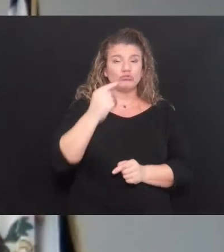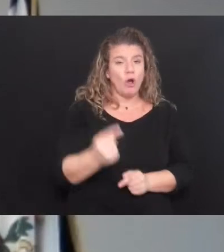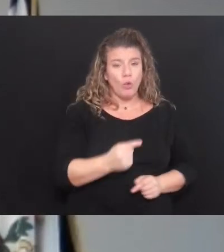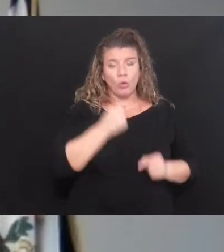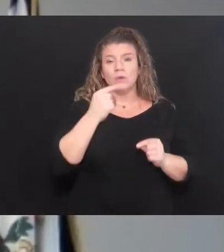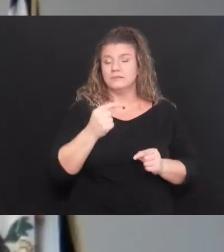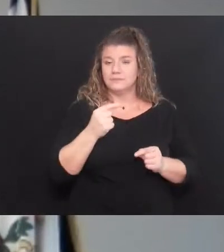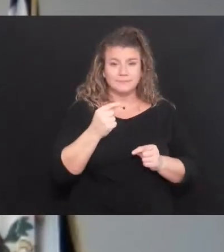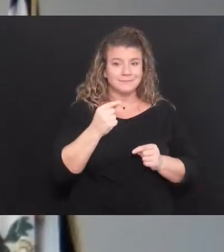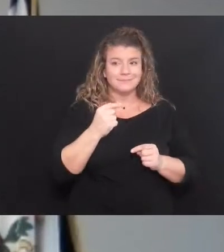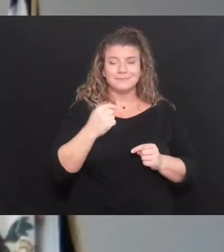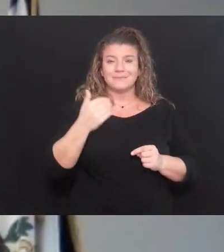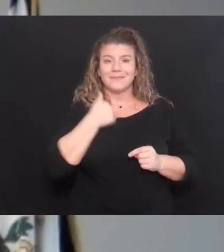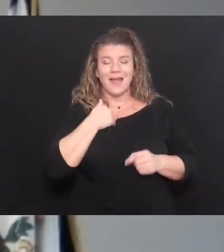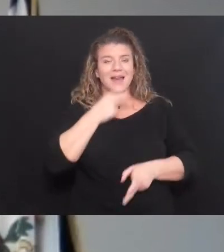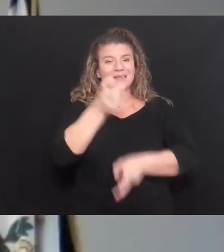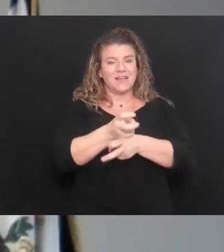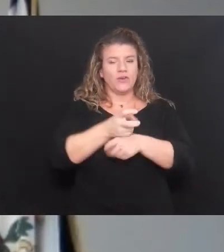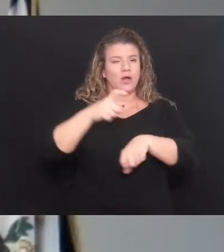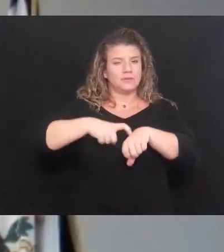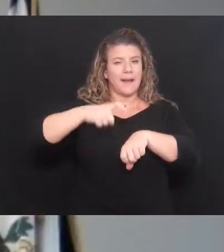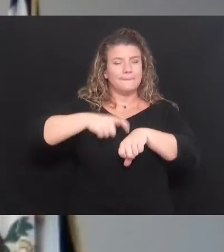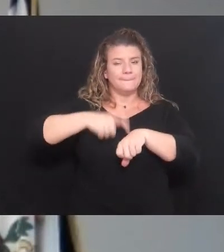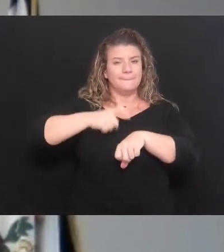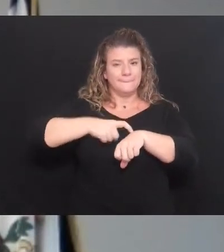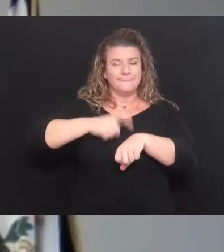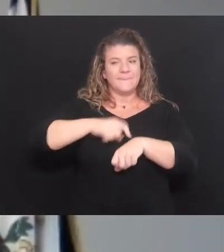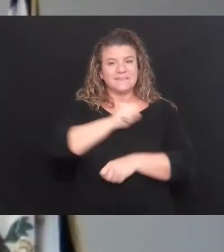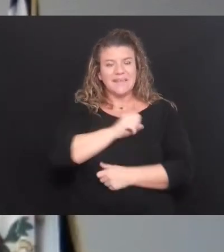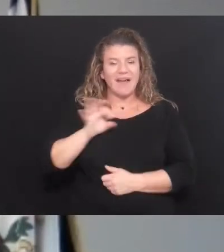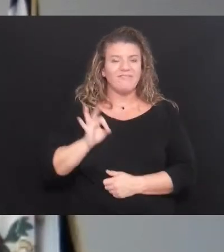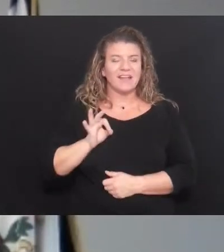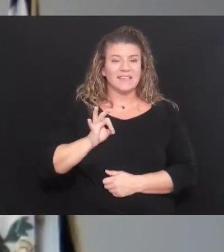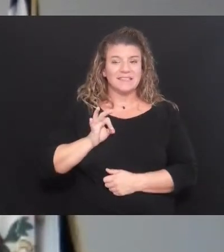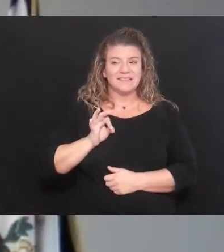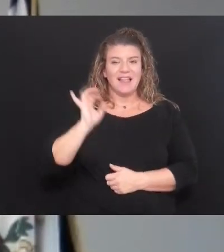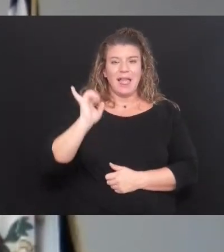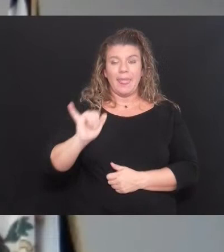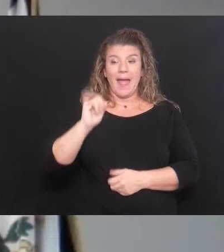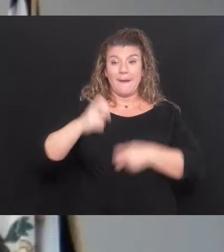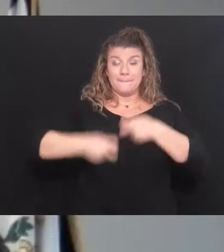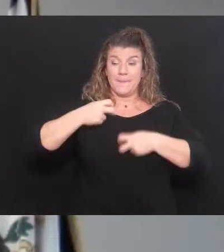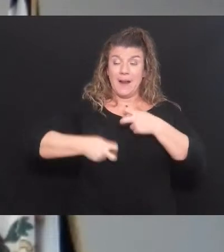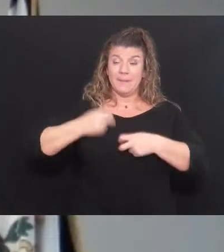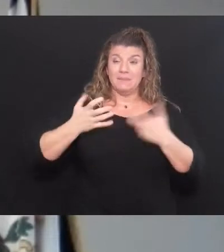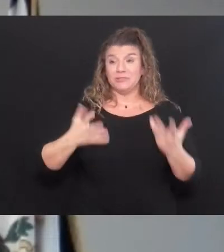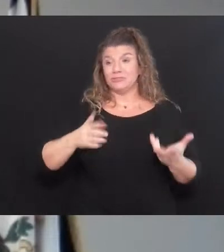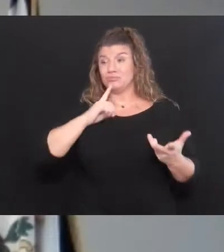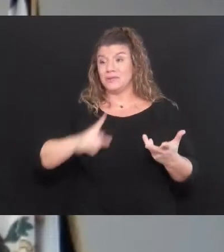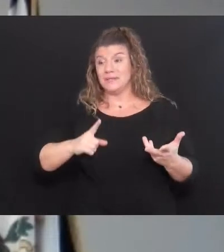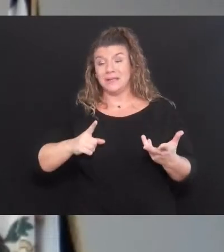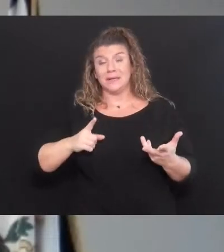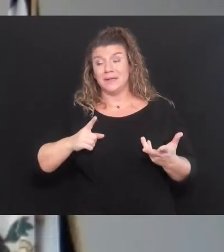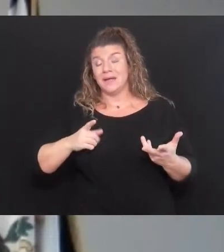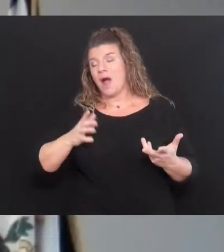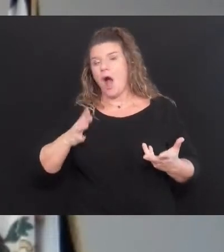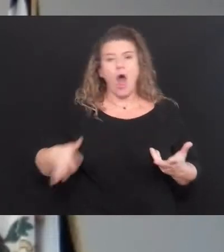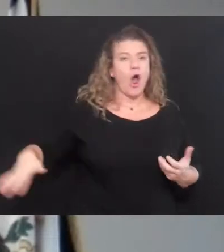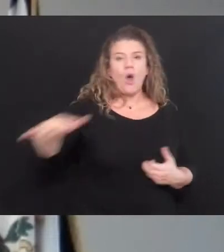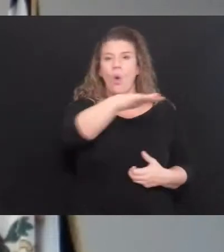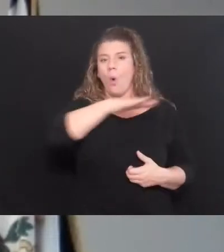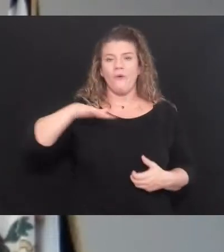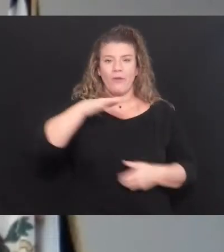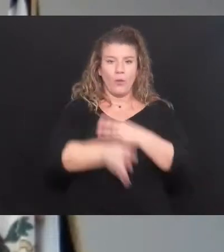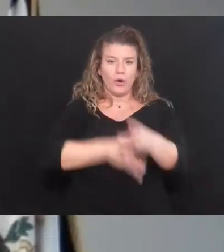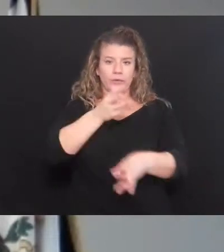and had a difficult time in terms of staffing. That problem is a problem that's been all across the country, not